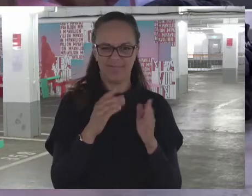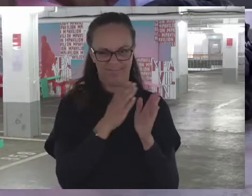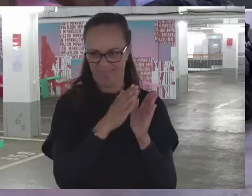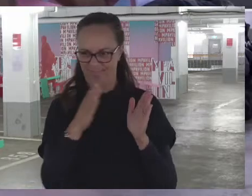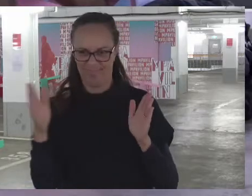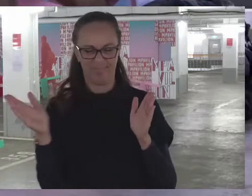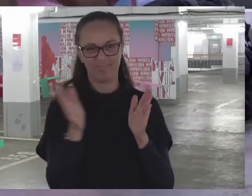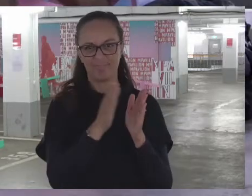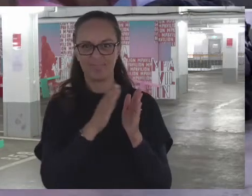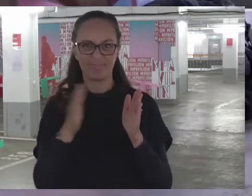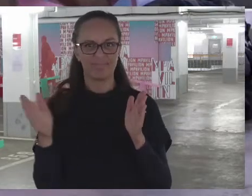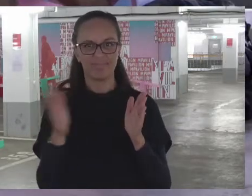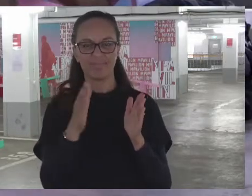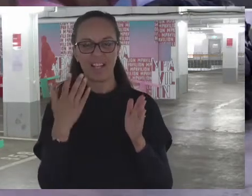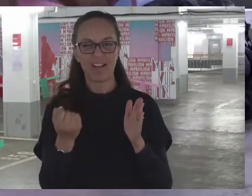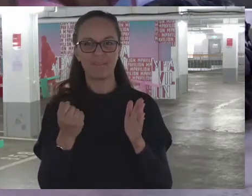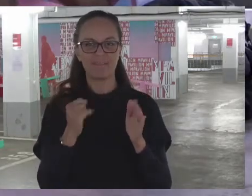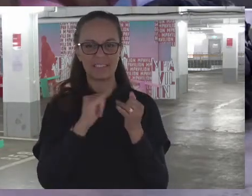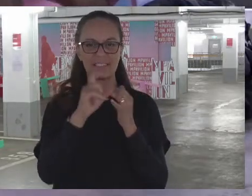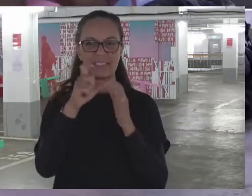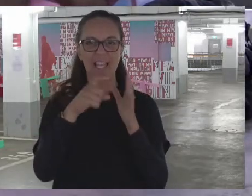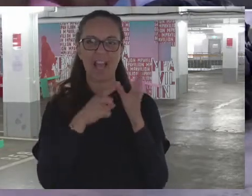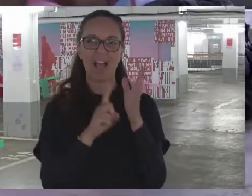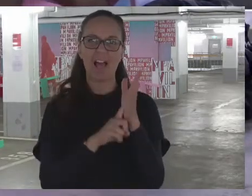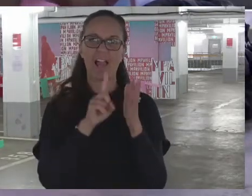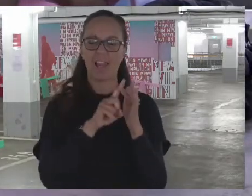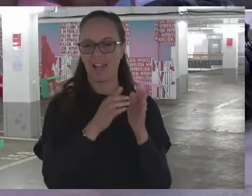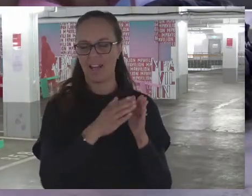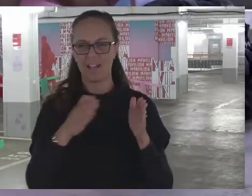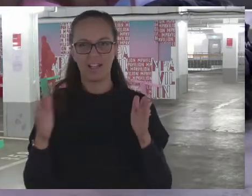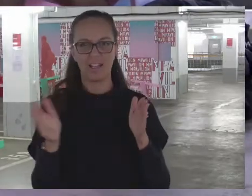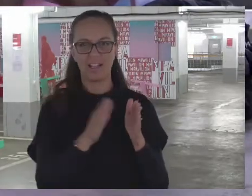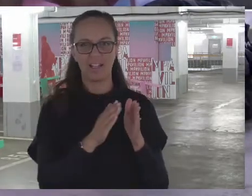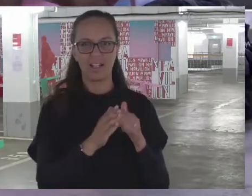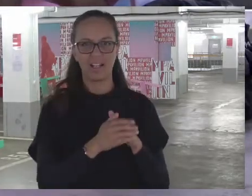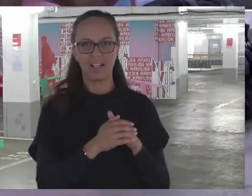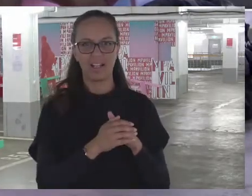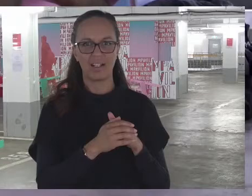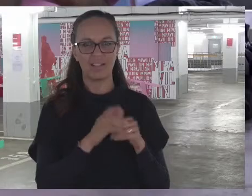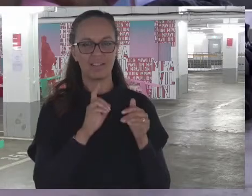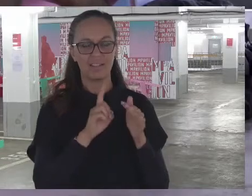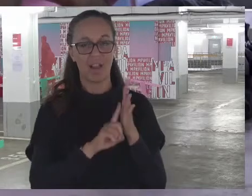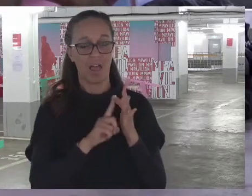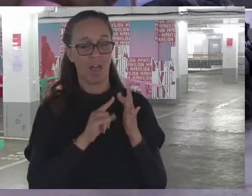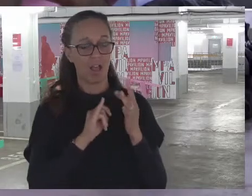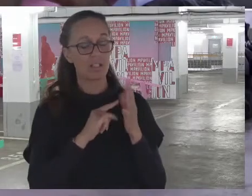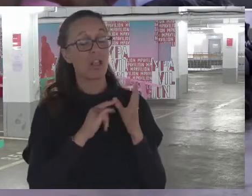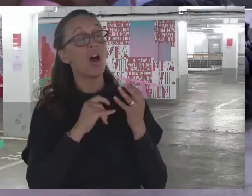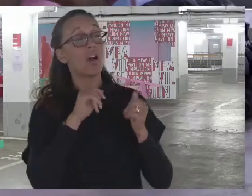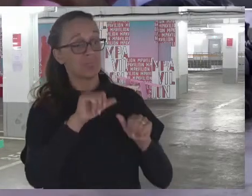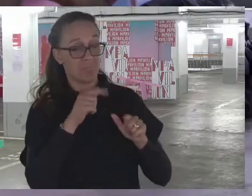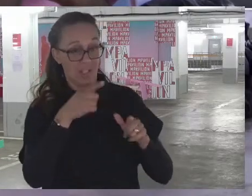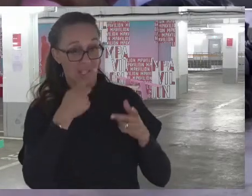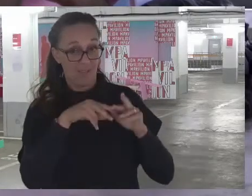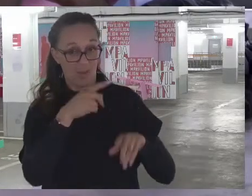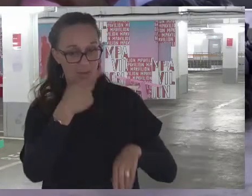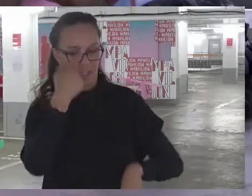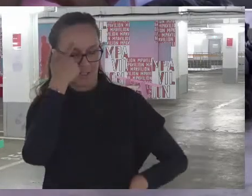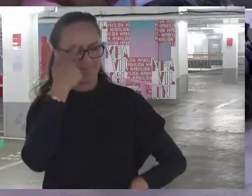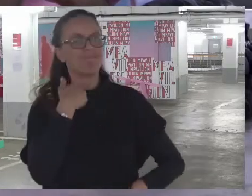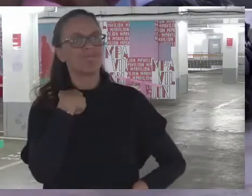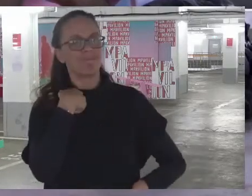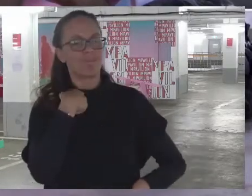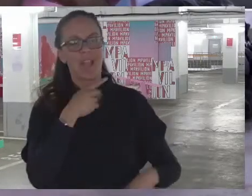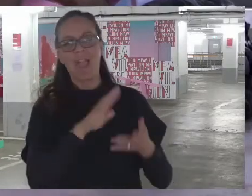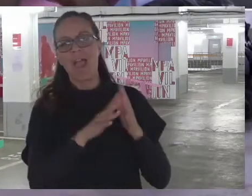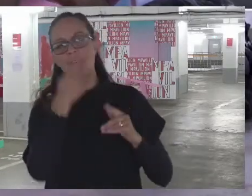crossover. And if you were to hazard a guess, what do you think she would have taken from this collaboration, working with an